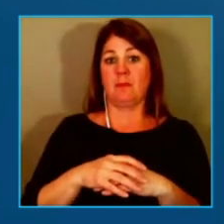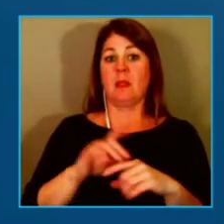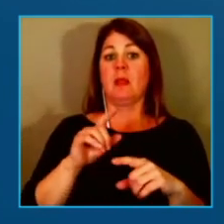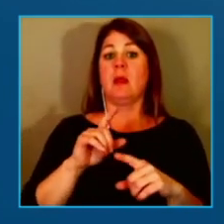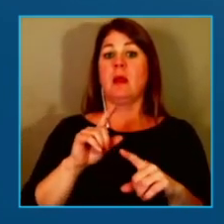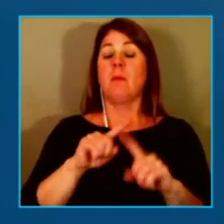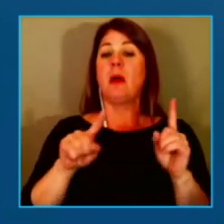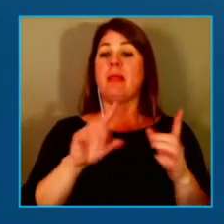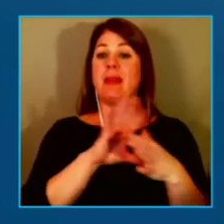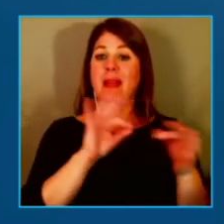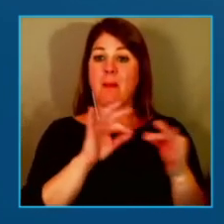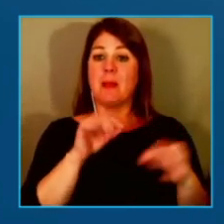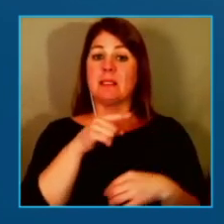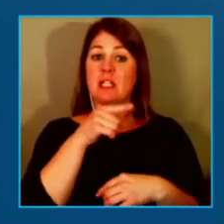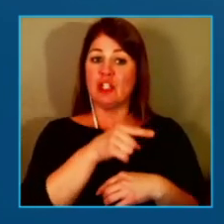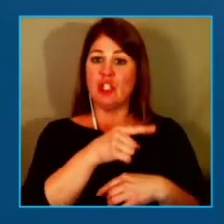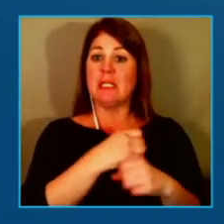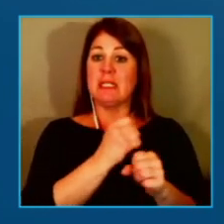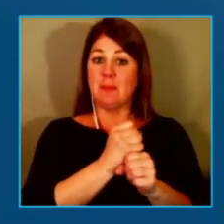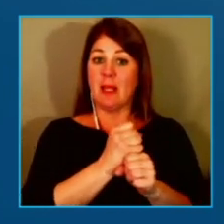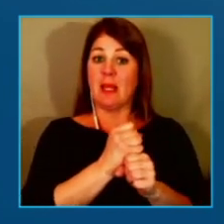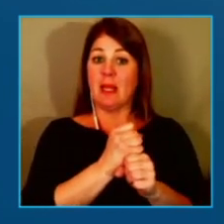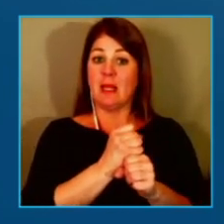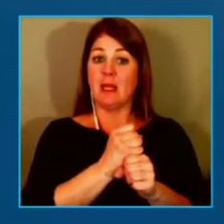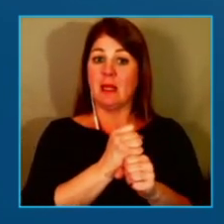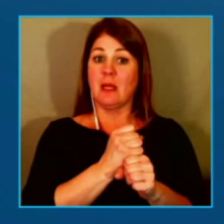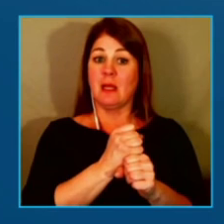made are part of the record,